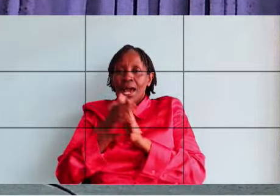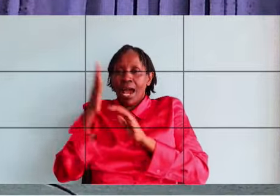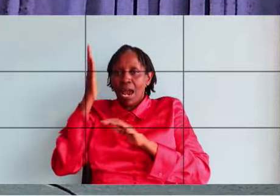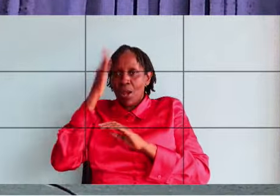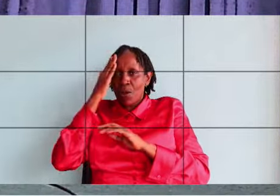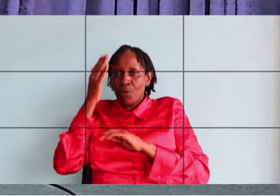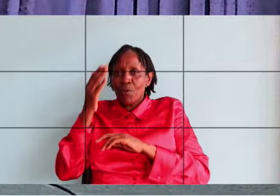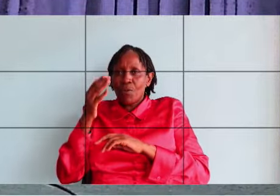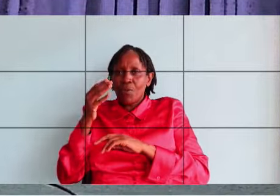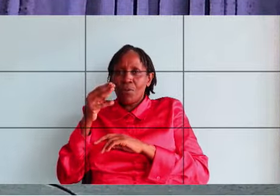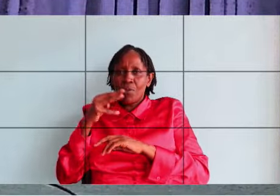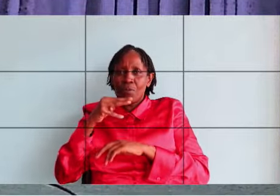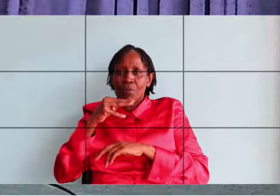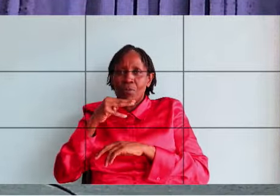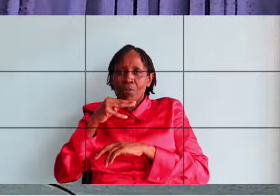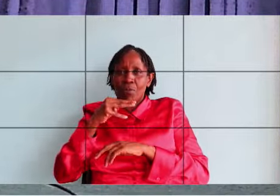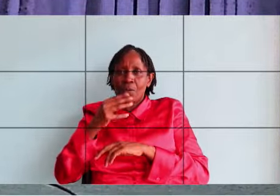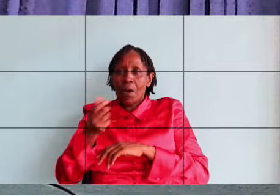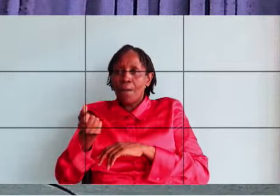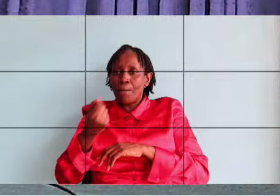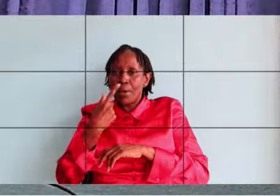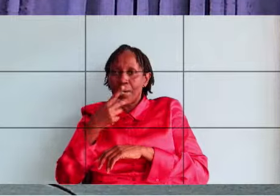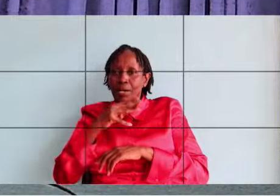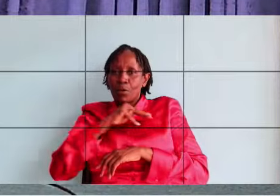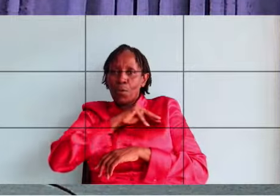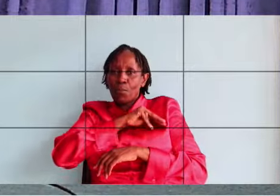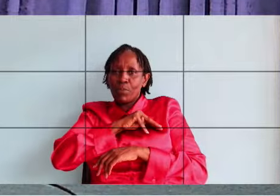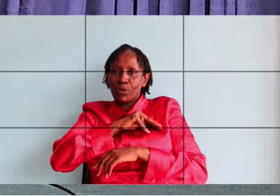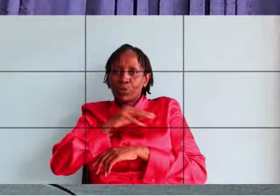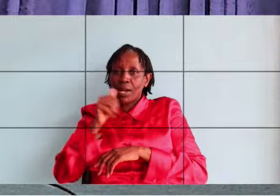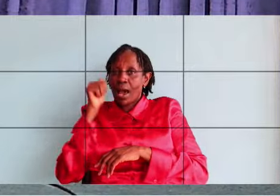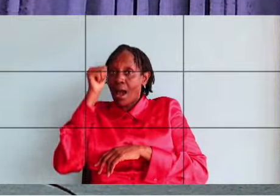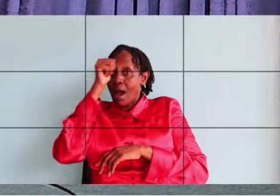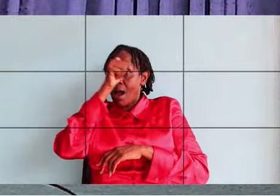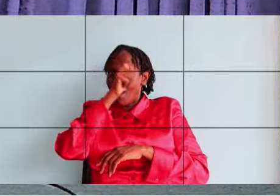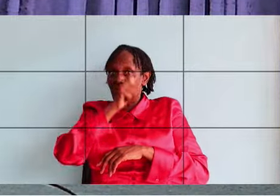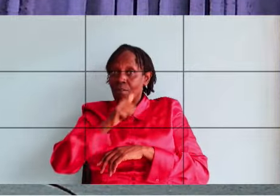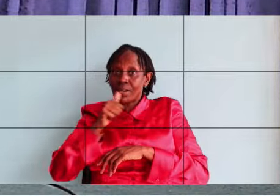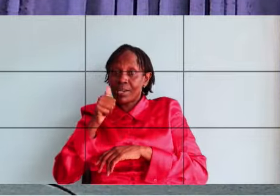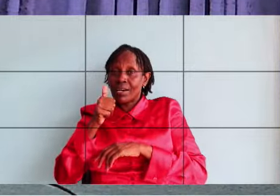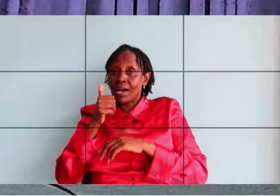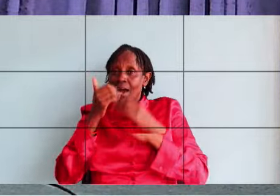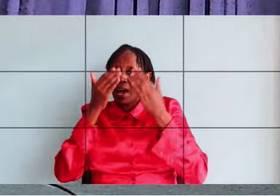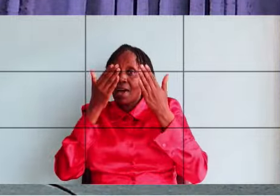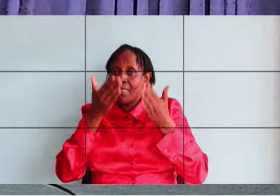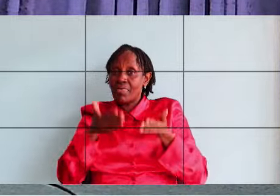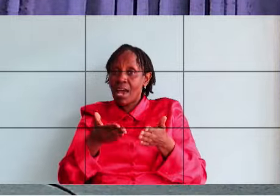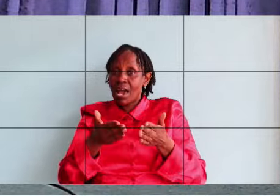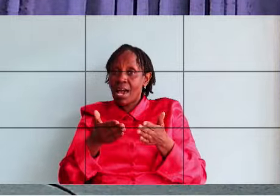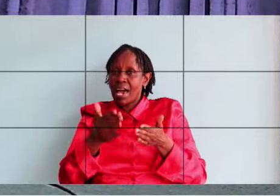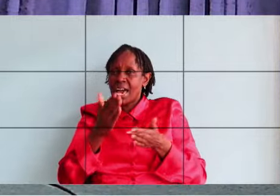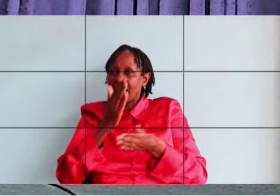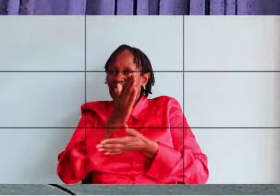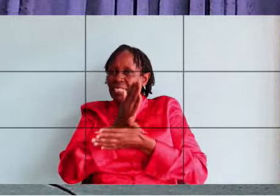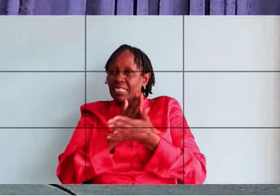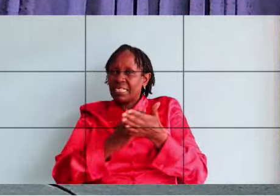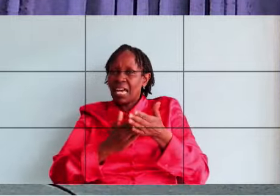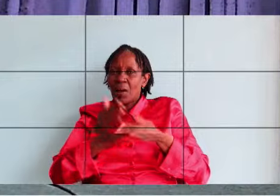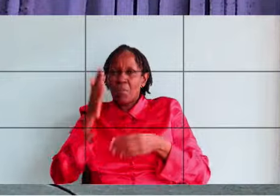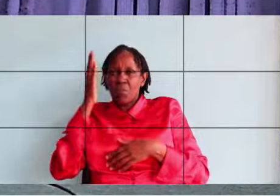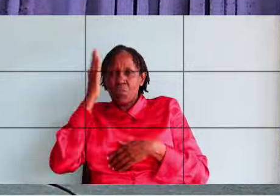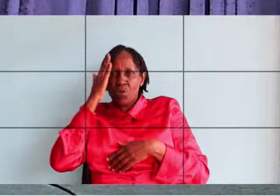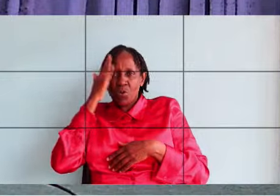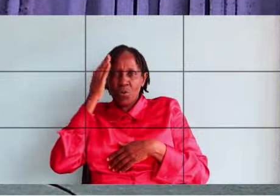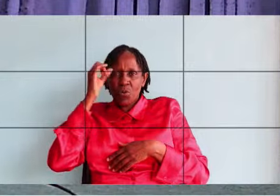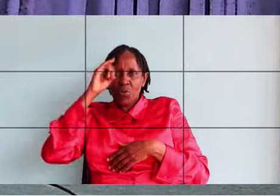Africa. And in that mission, we were there with Dr. Jeff. I know you know a few of you know him. He's our